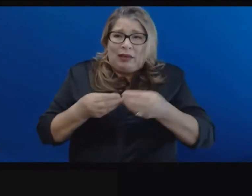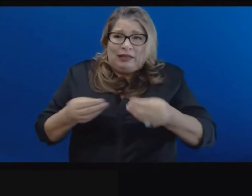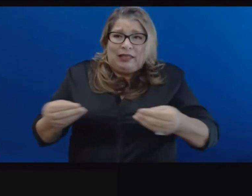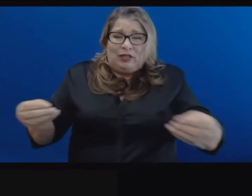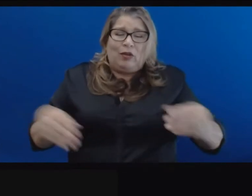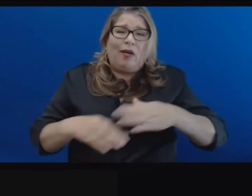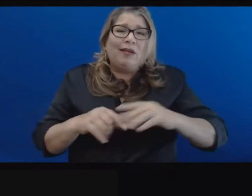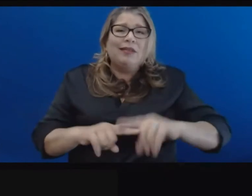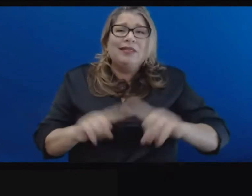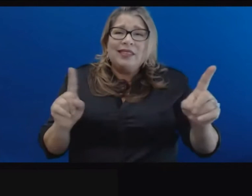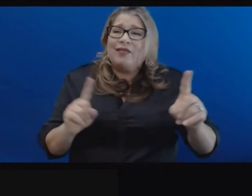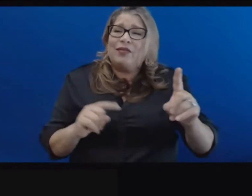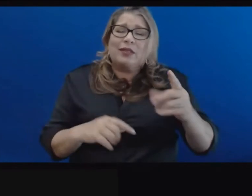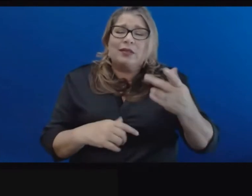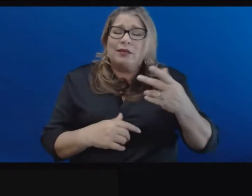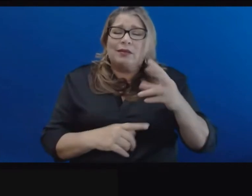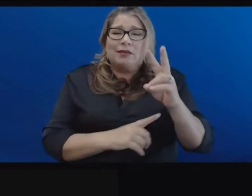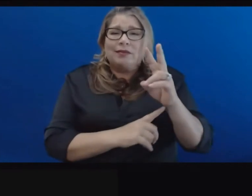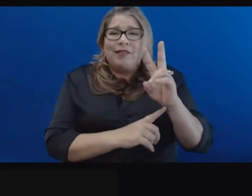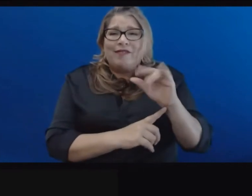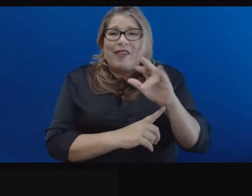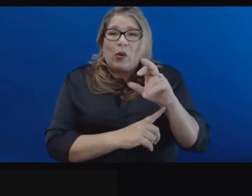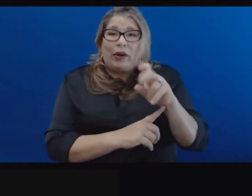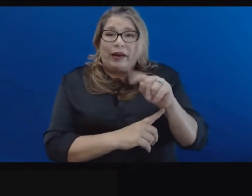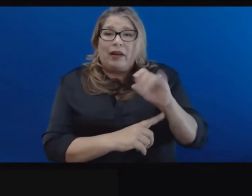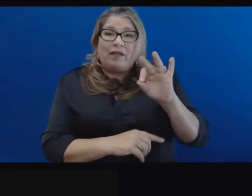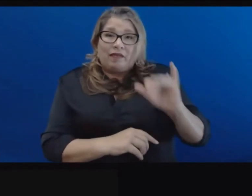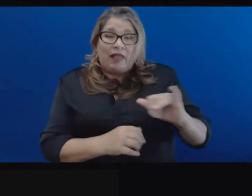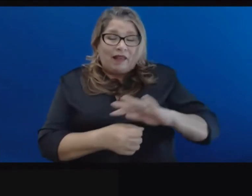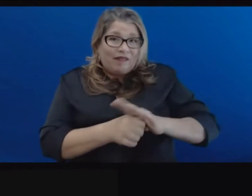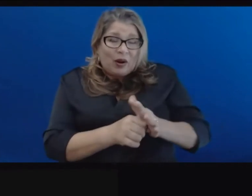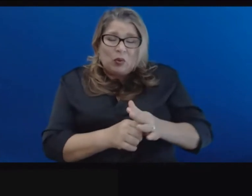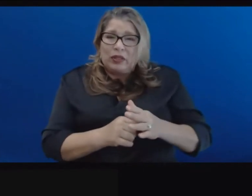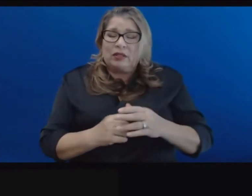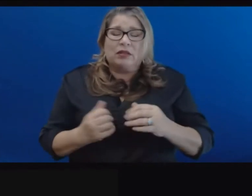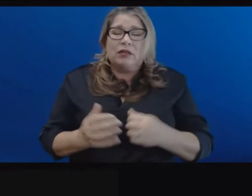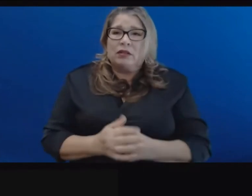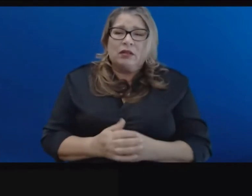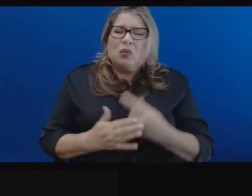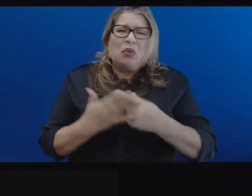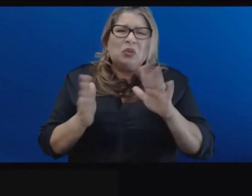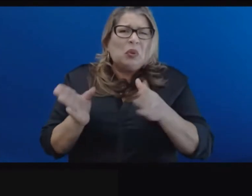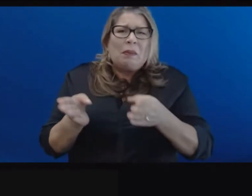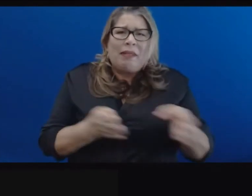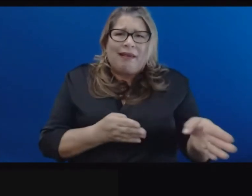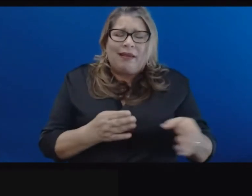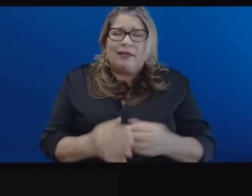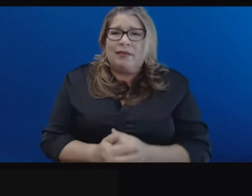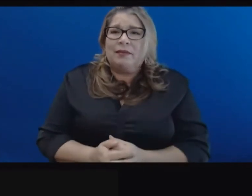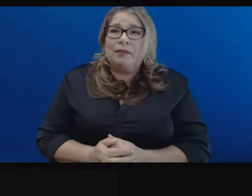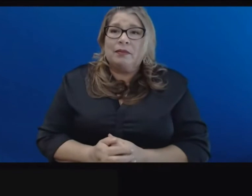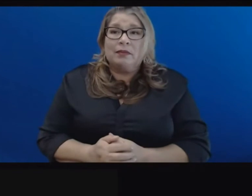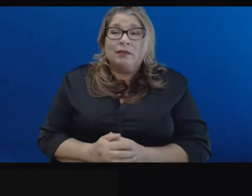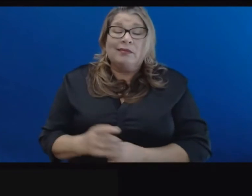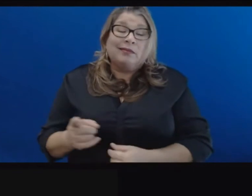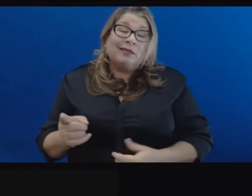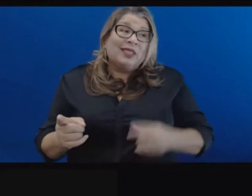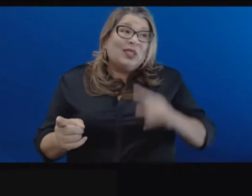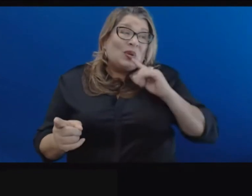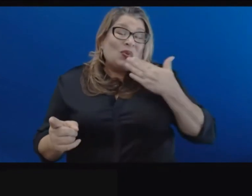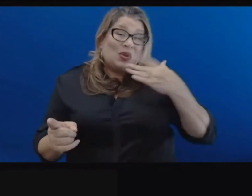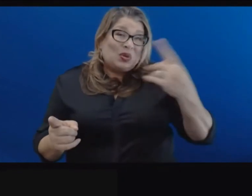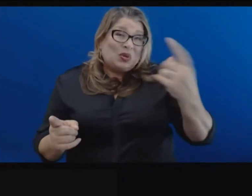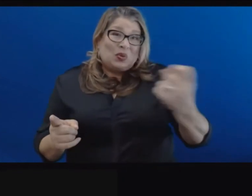at now? Thanks. Yeah, it's a good question, and absolutely we've been worried about it. I think we have